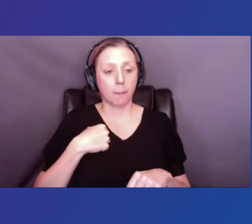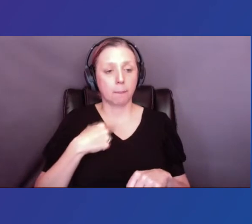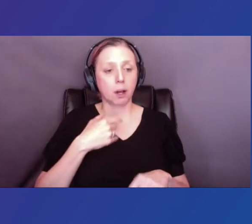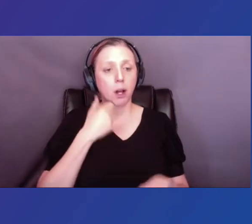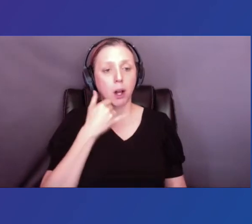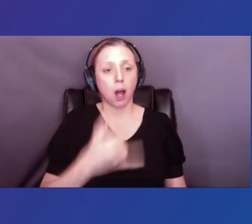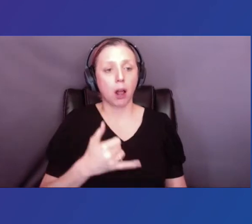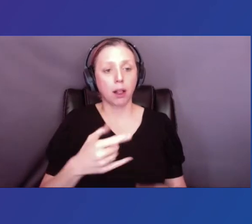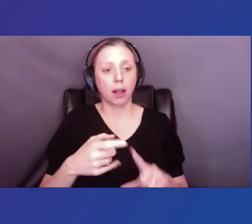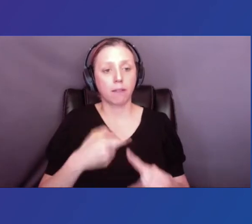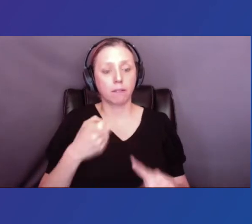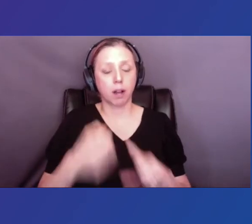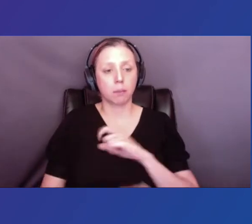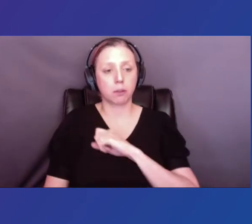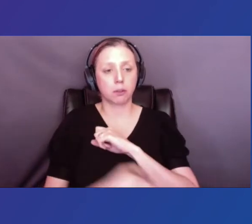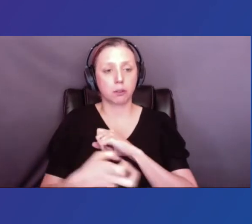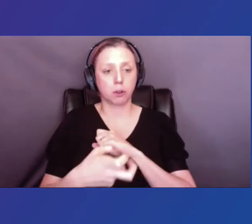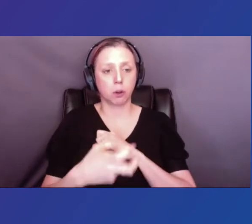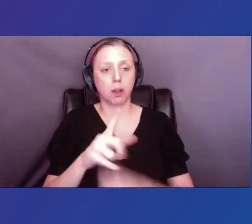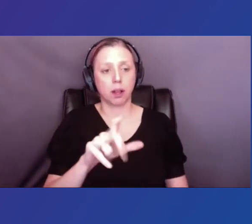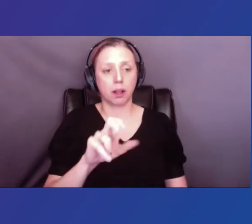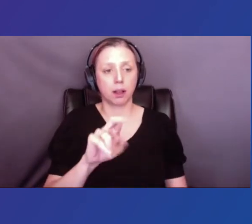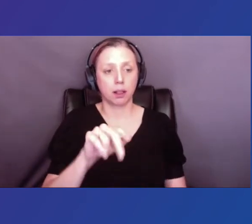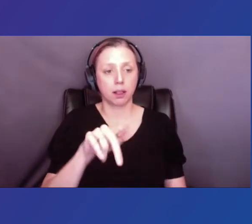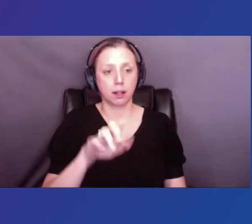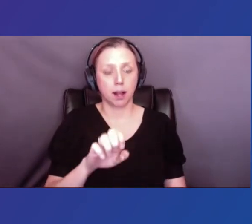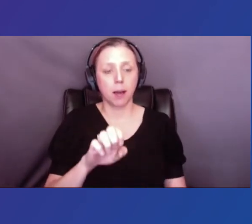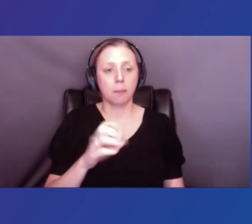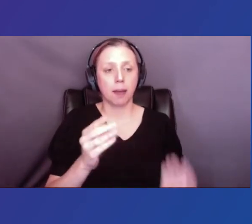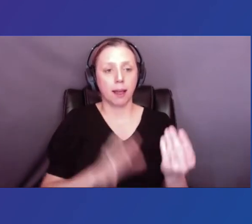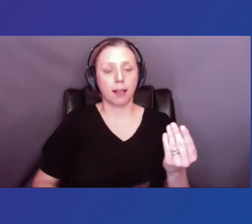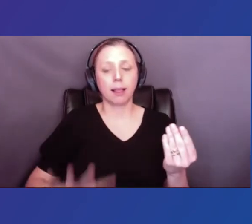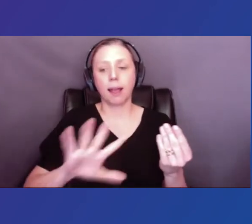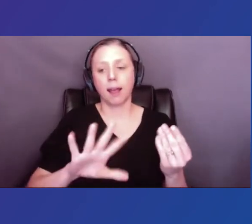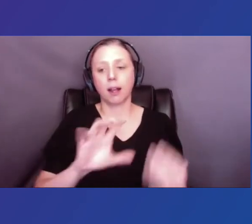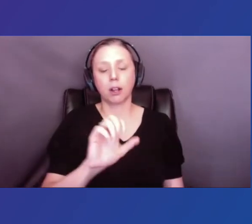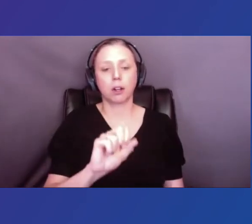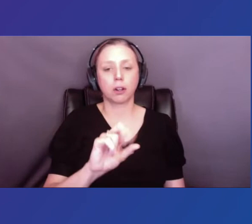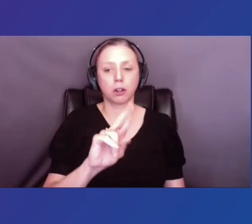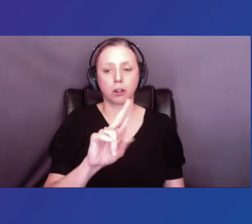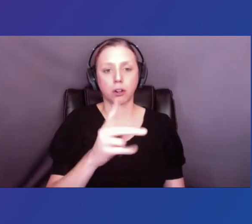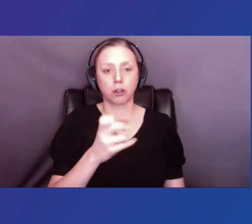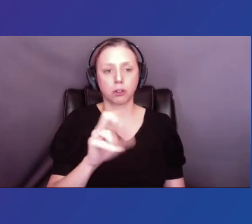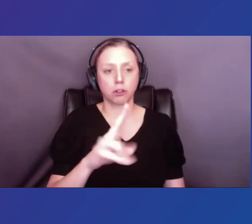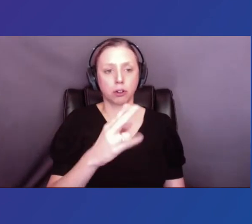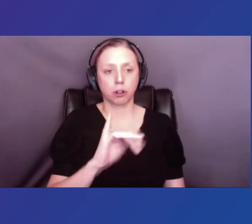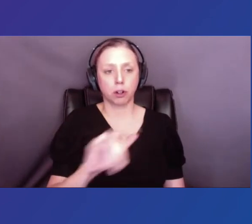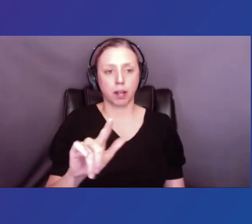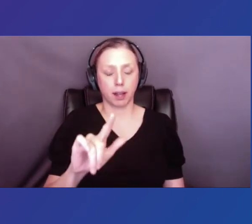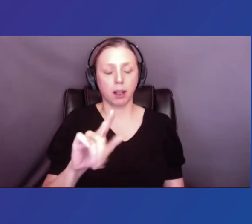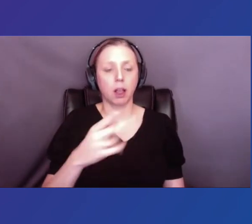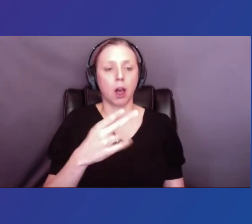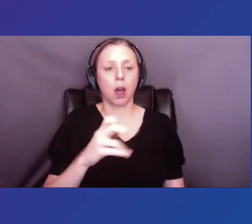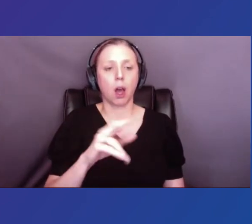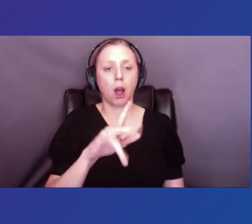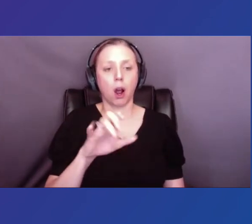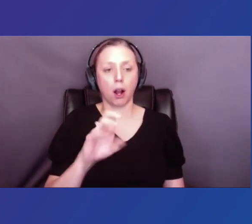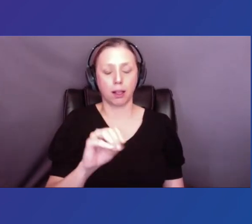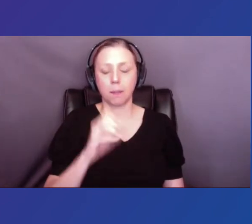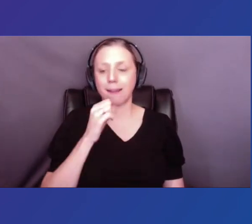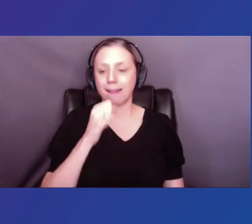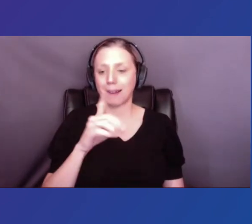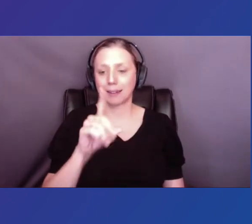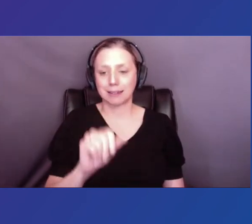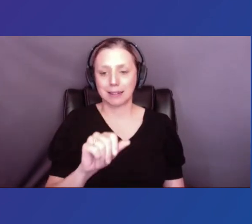stolen Lenape land, also known as Sugar Hill, Harlem. I'm a non-disabled, cisgendered